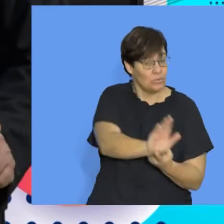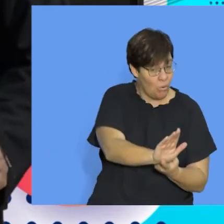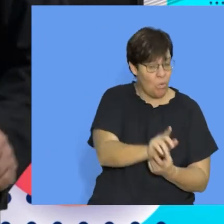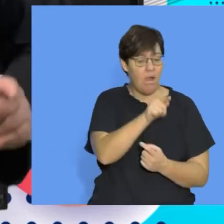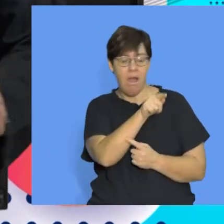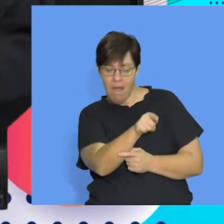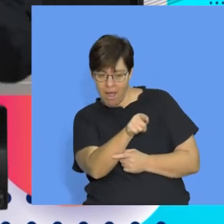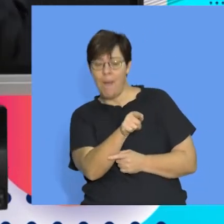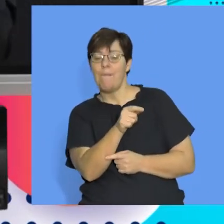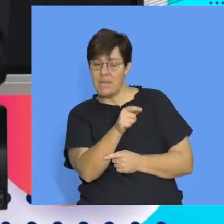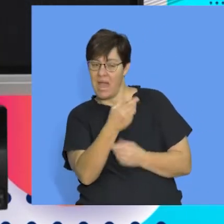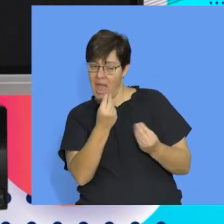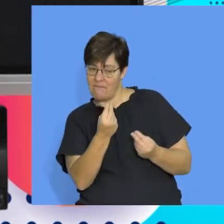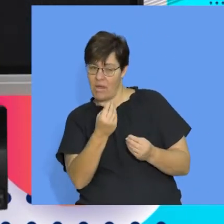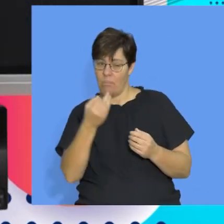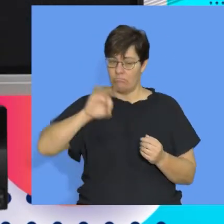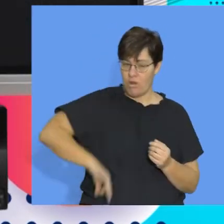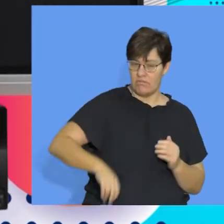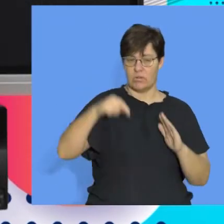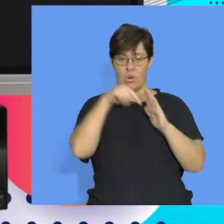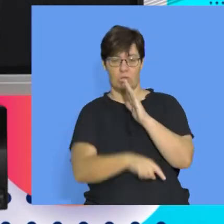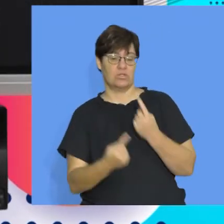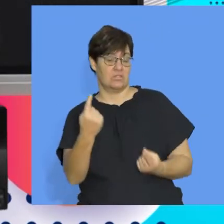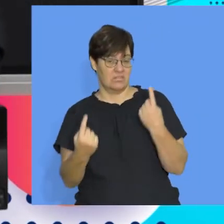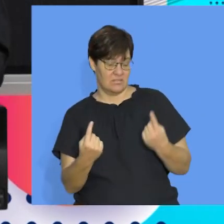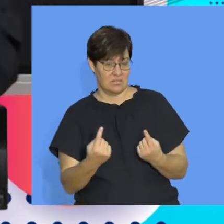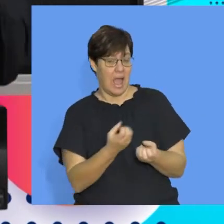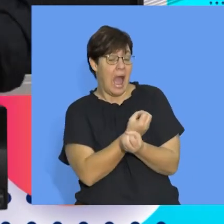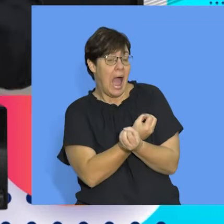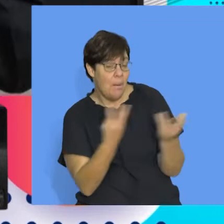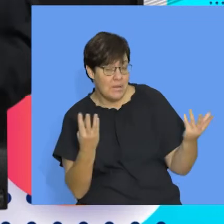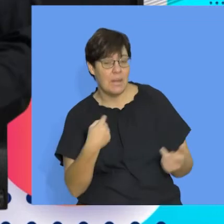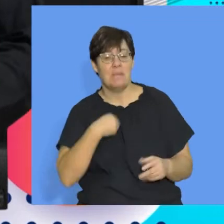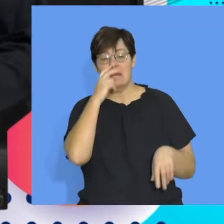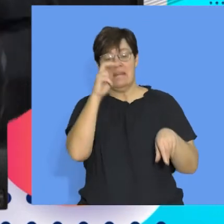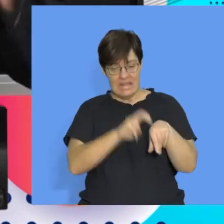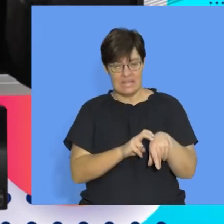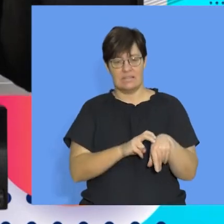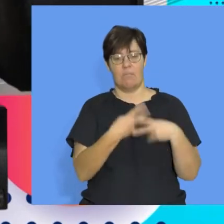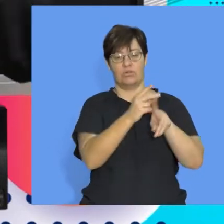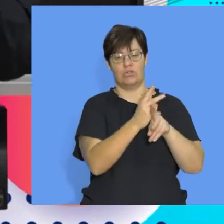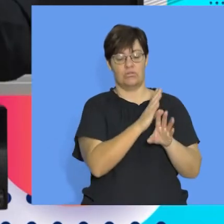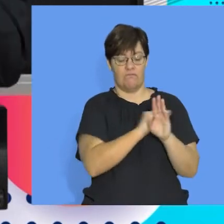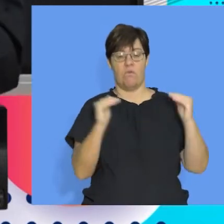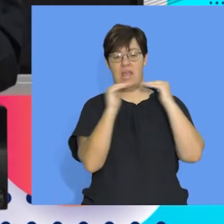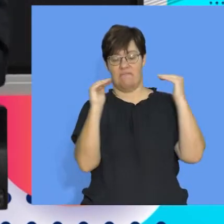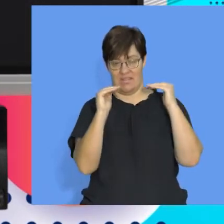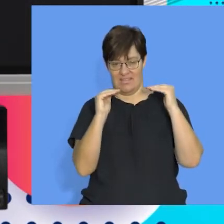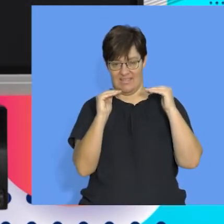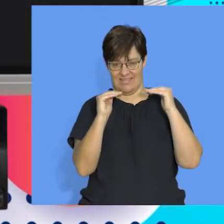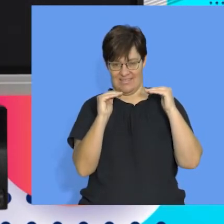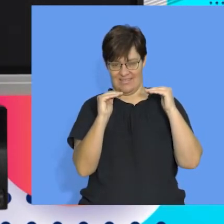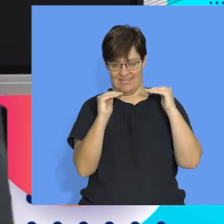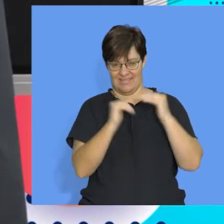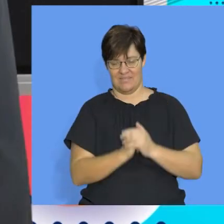concern. It gives them a clear indication of the number of units that have to be produced in order to break even.